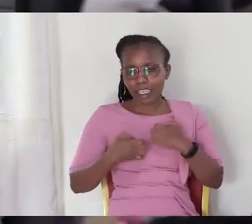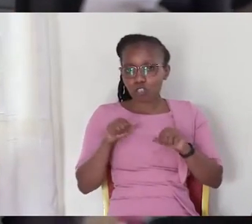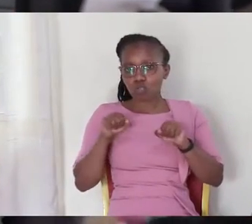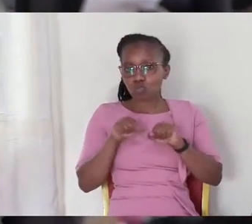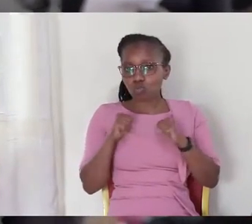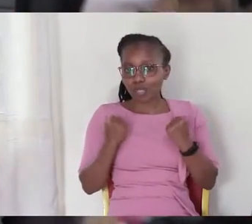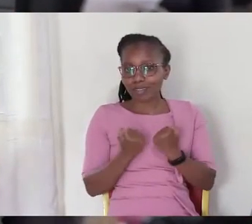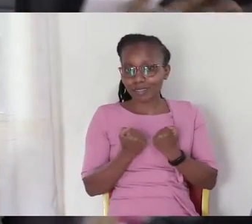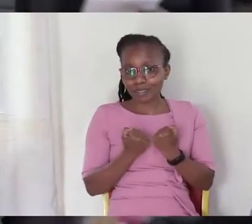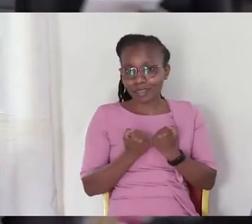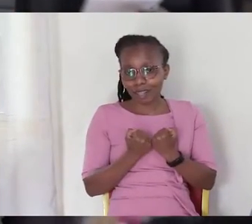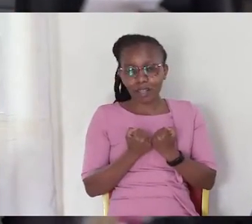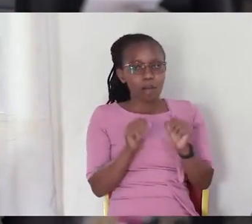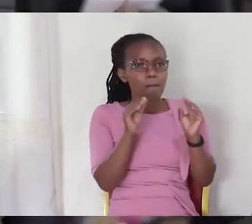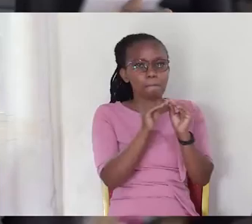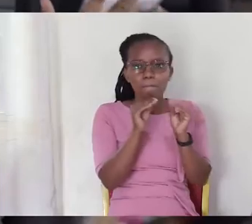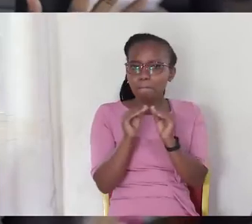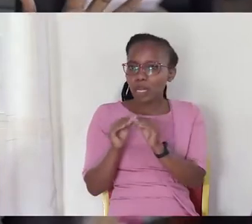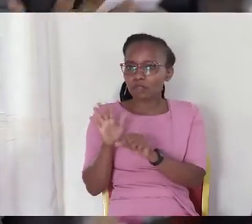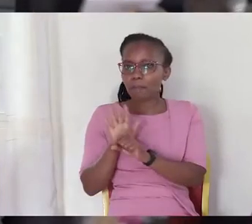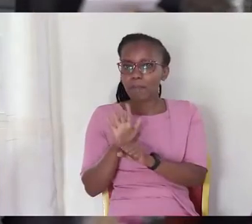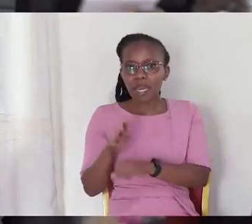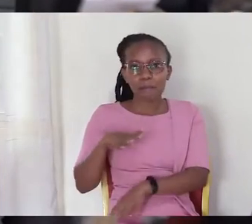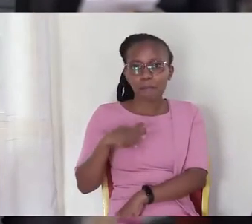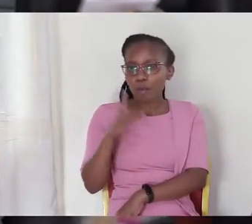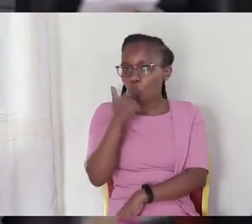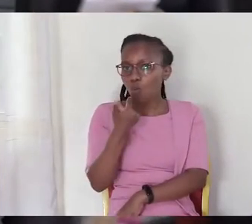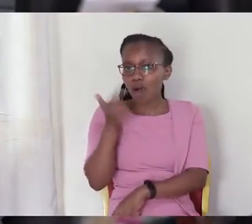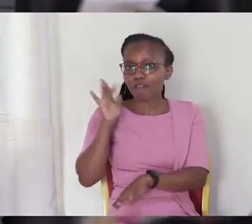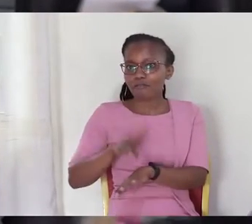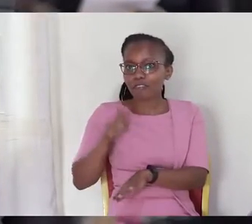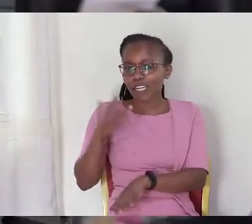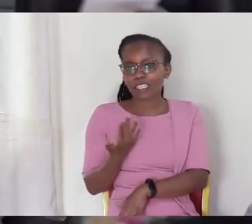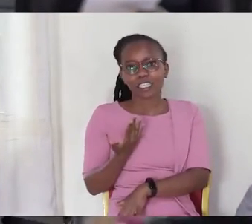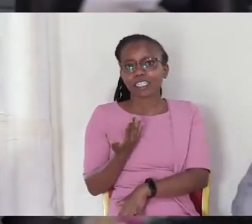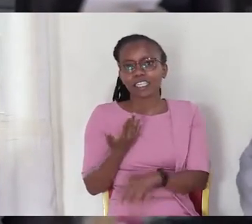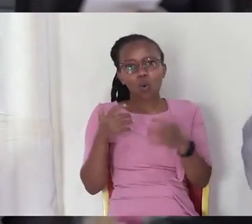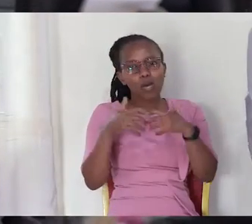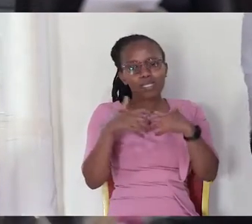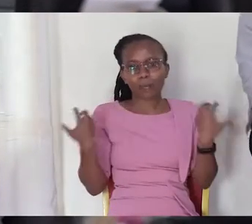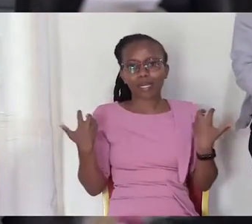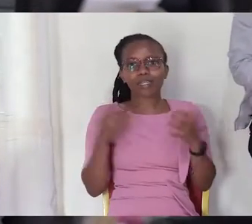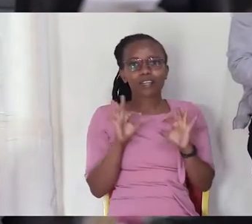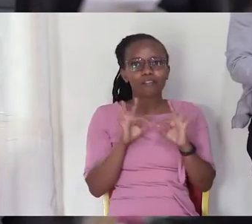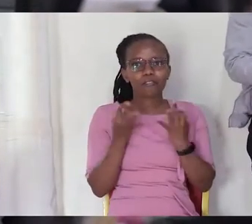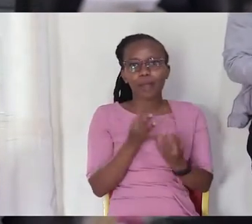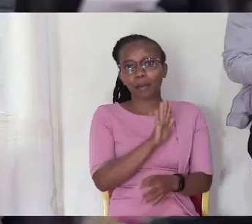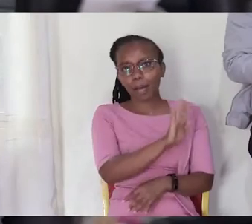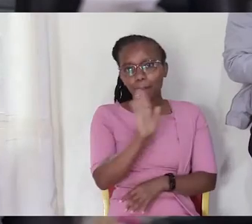socially. In fact, we met so many victims who were already going through separation within their families,